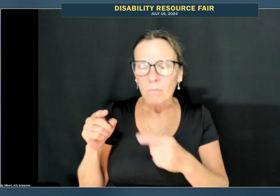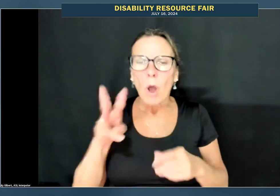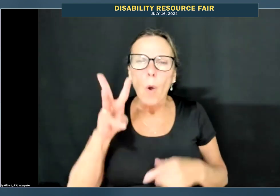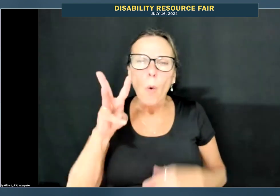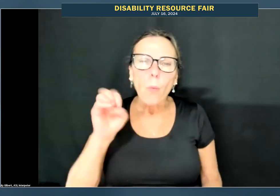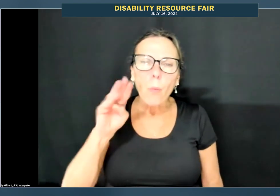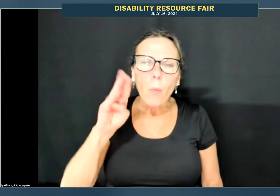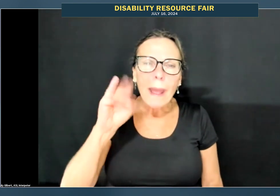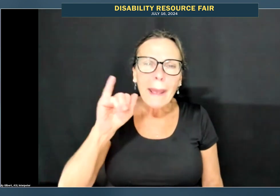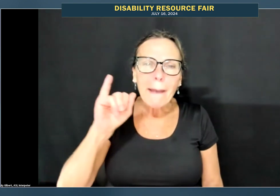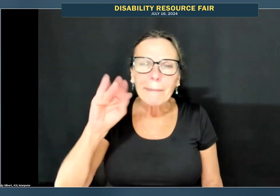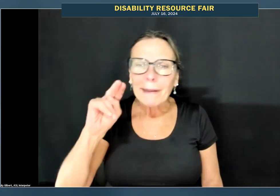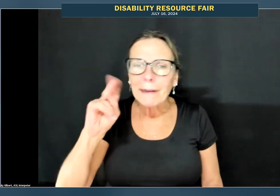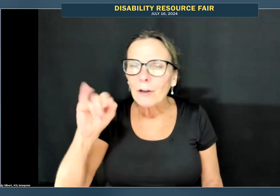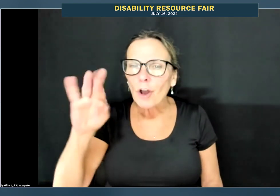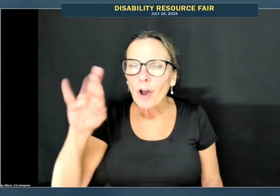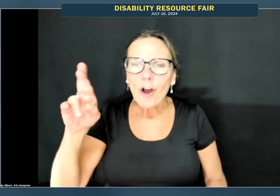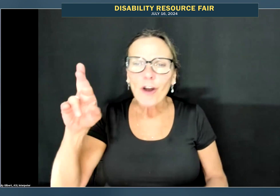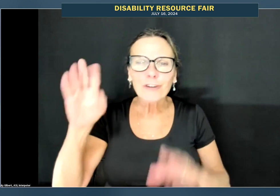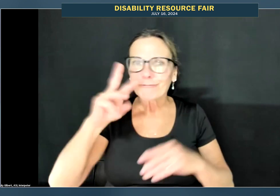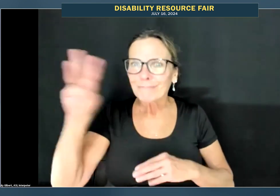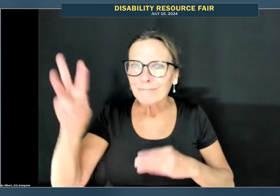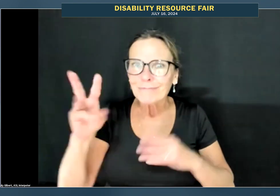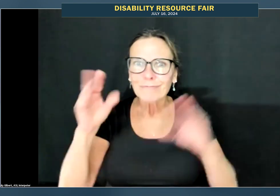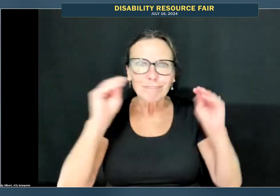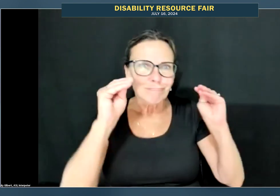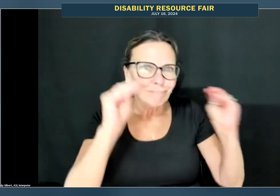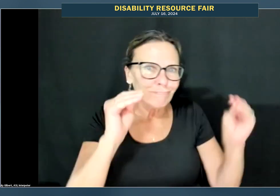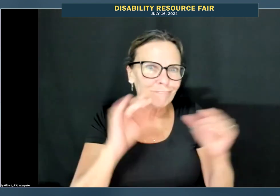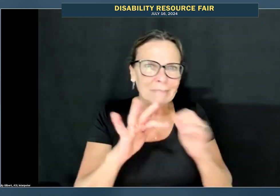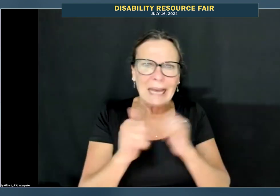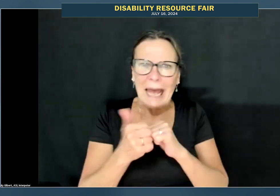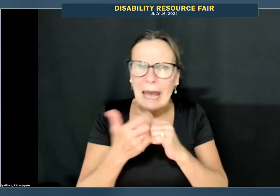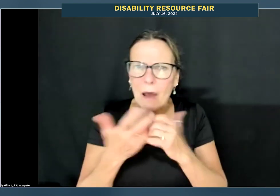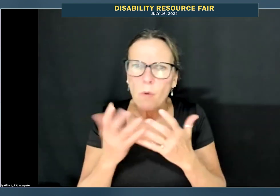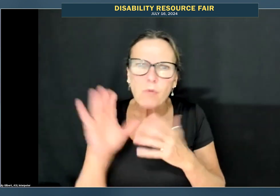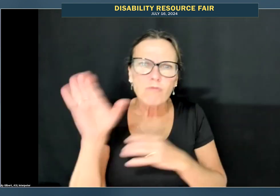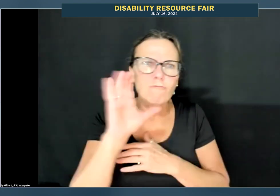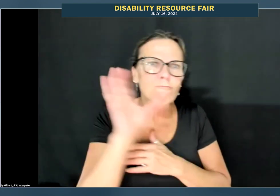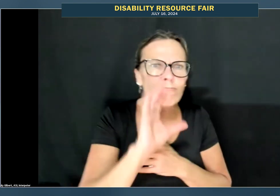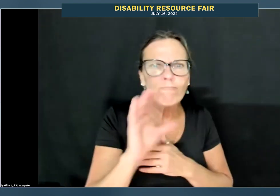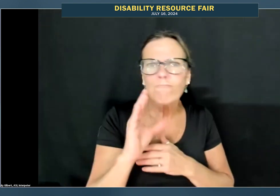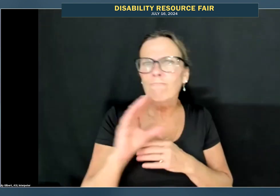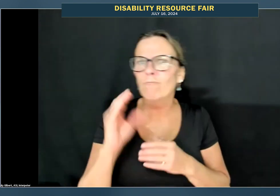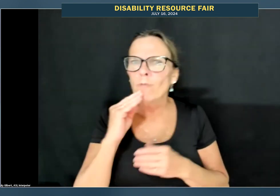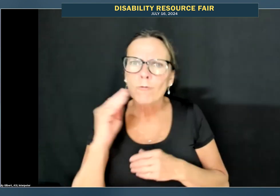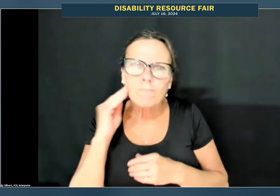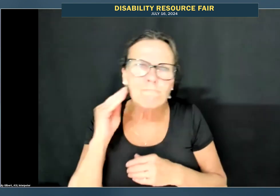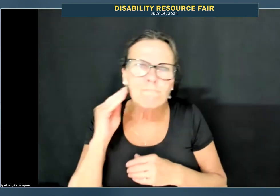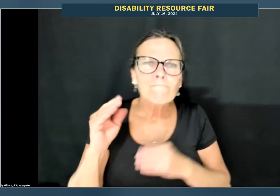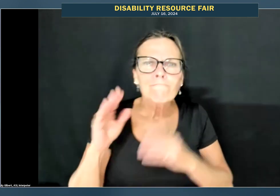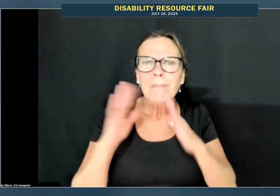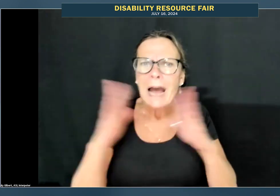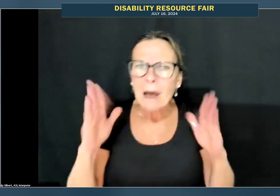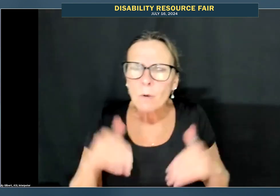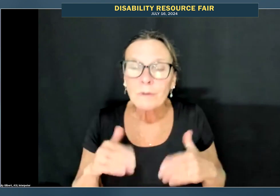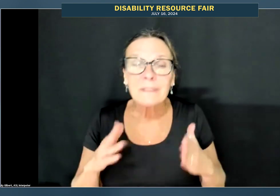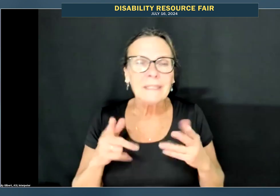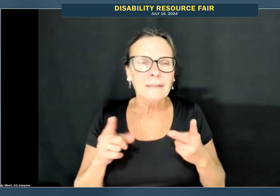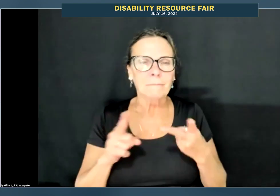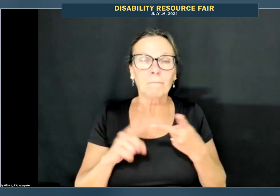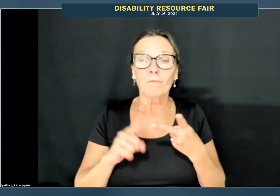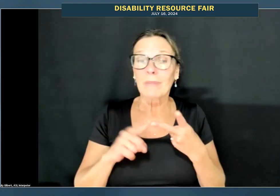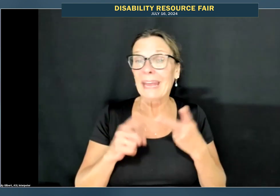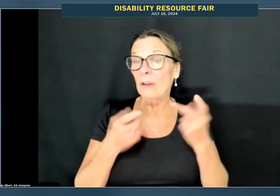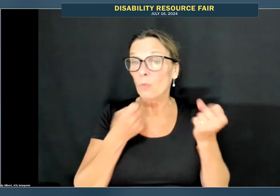webinars about how to get housing. We have advocates that